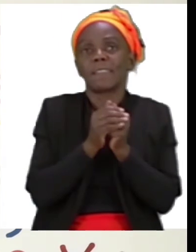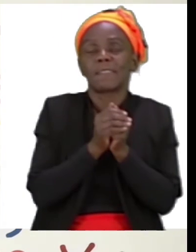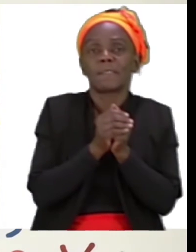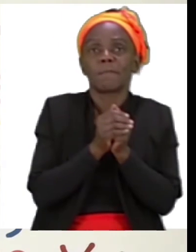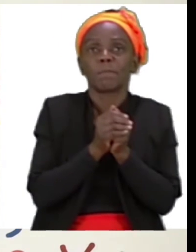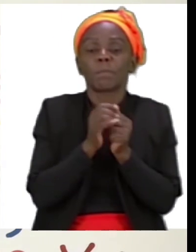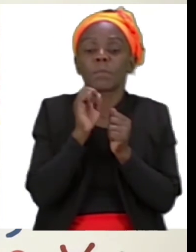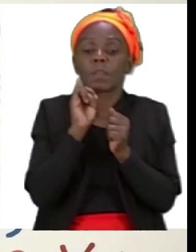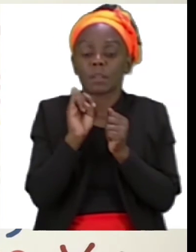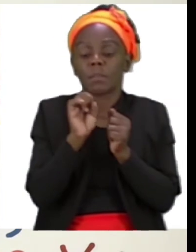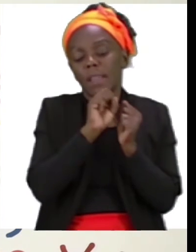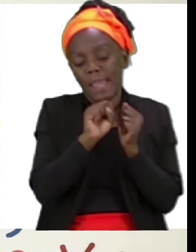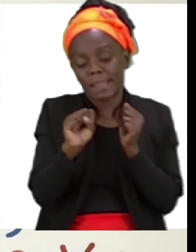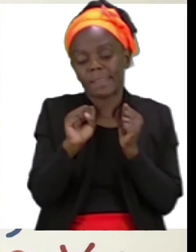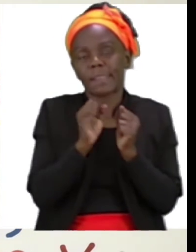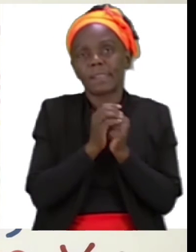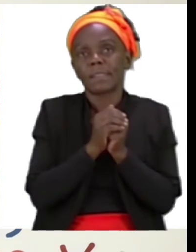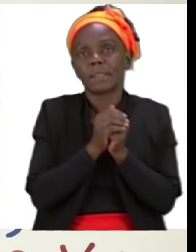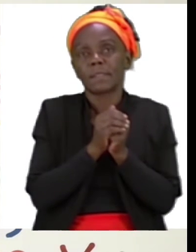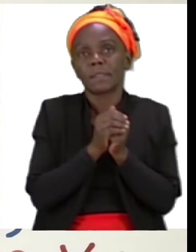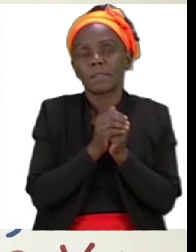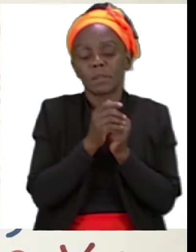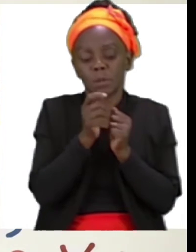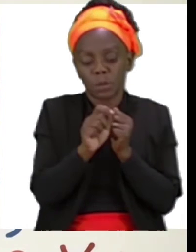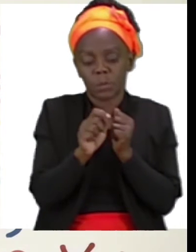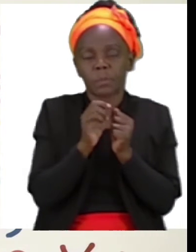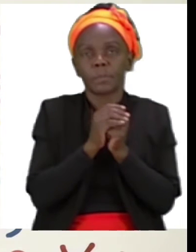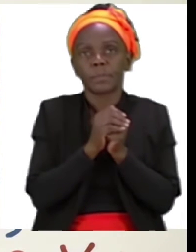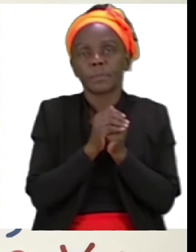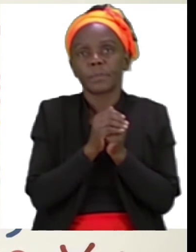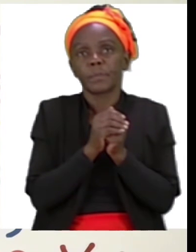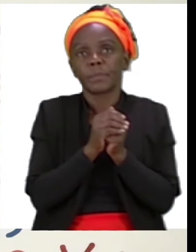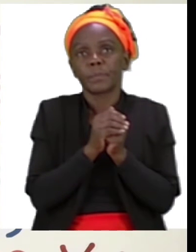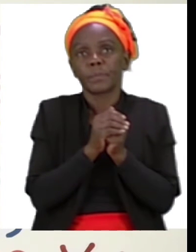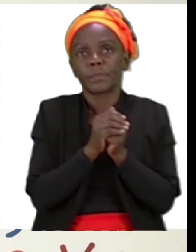the word is. There we go.